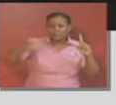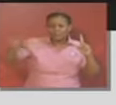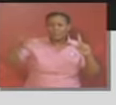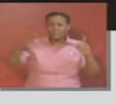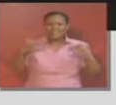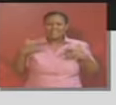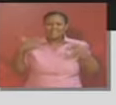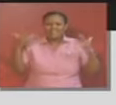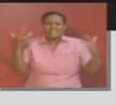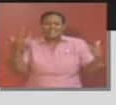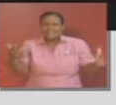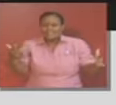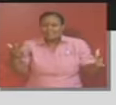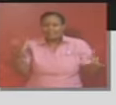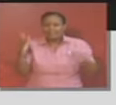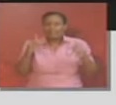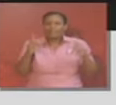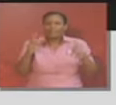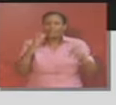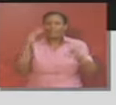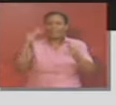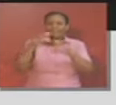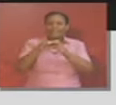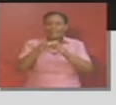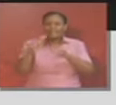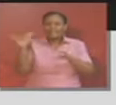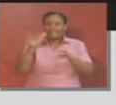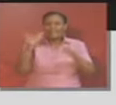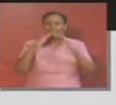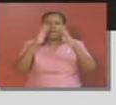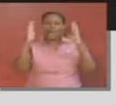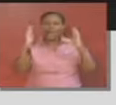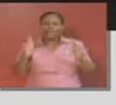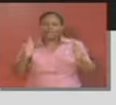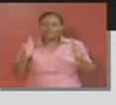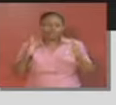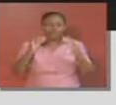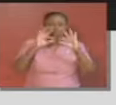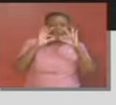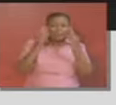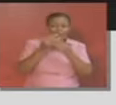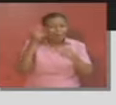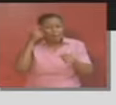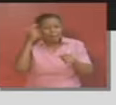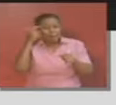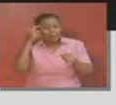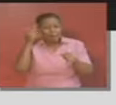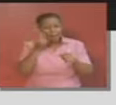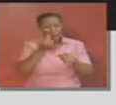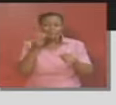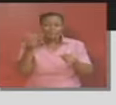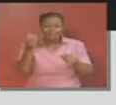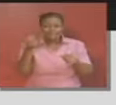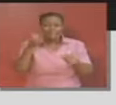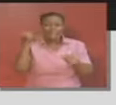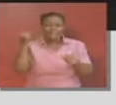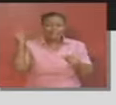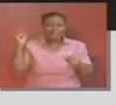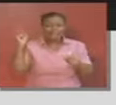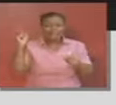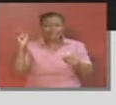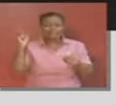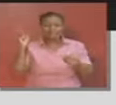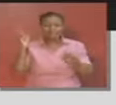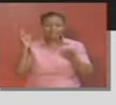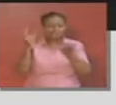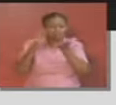household contacts. Now, we spoke in some detail a couple Saturdays ago about the guidelines for reducing the